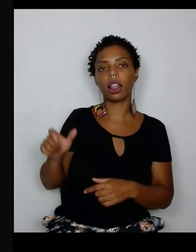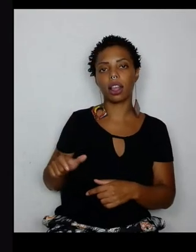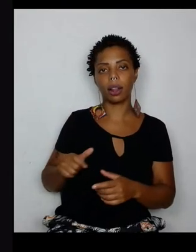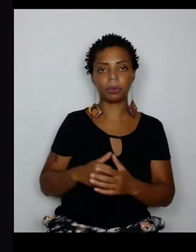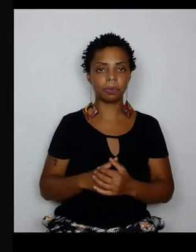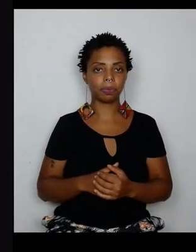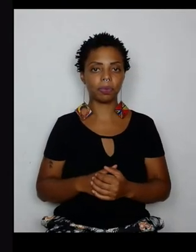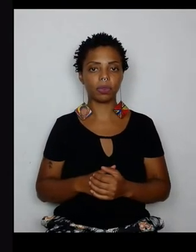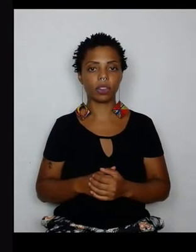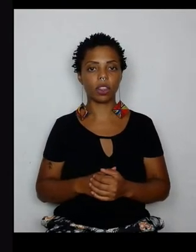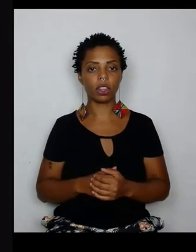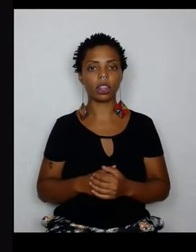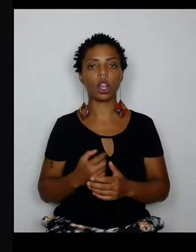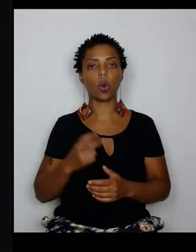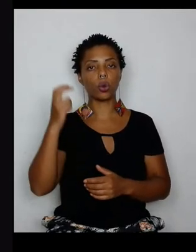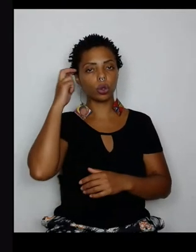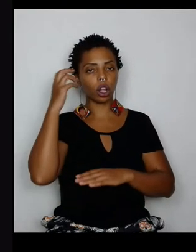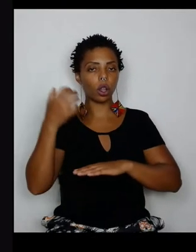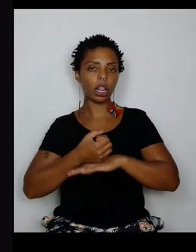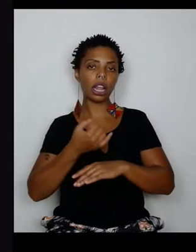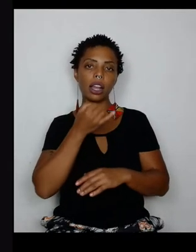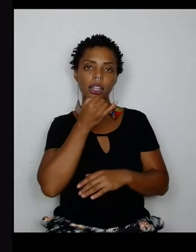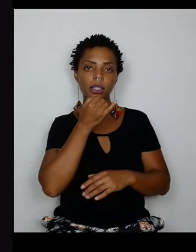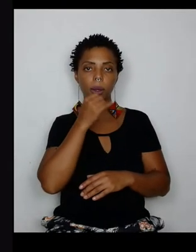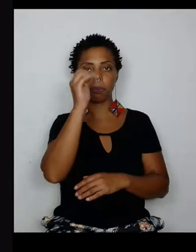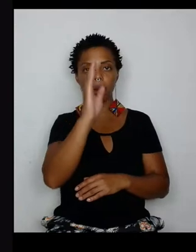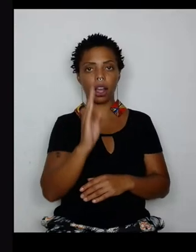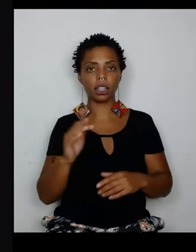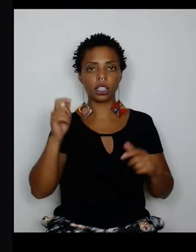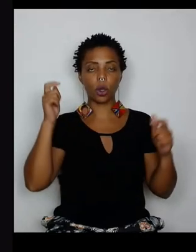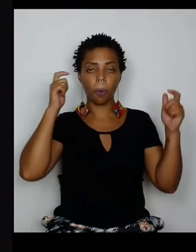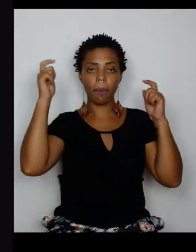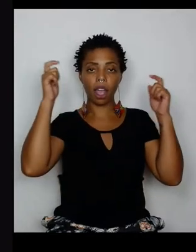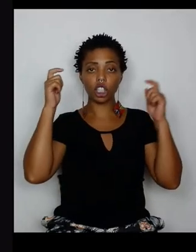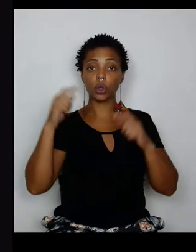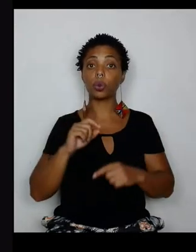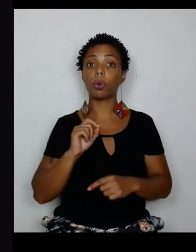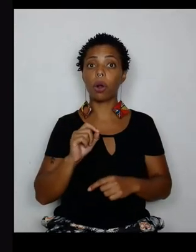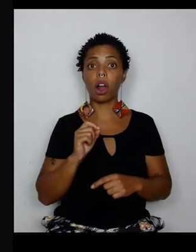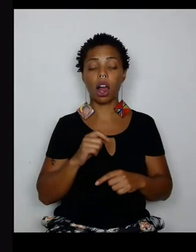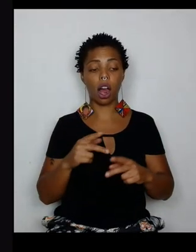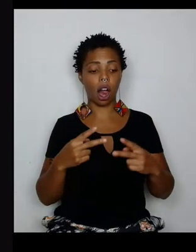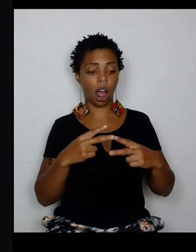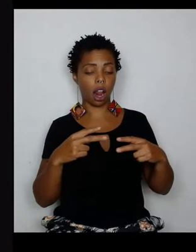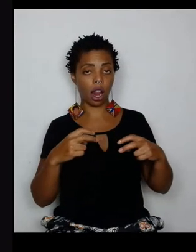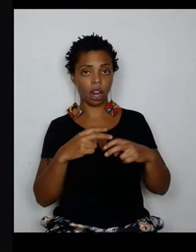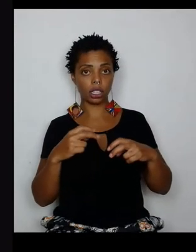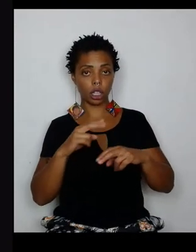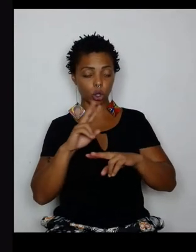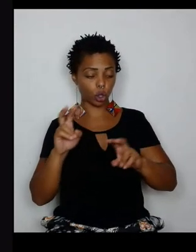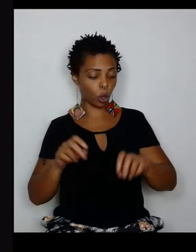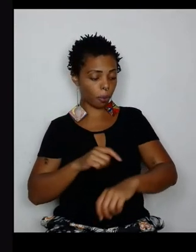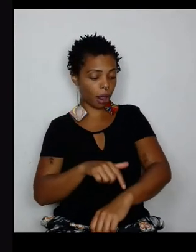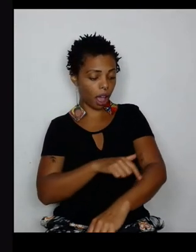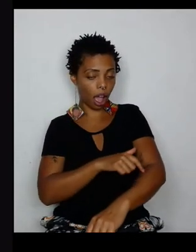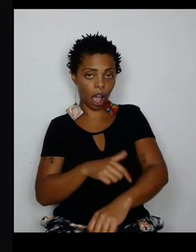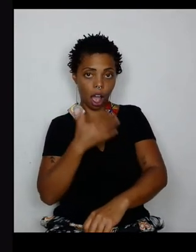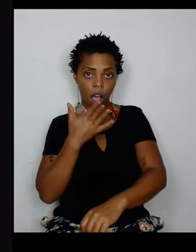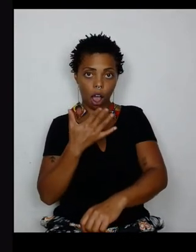mexico the parsing of skin color was part of a broader project of racial